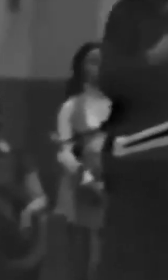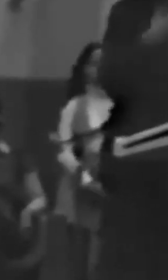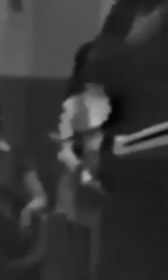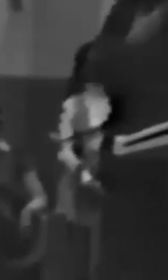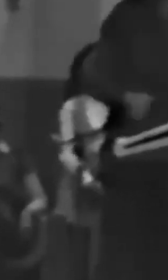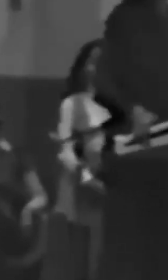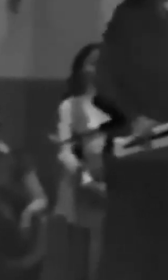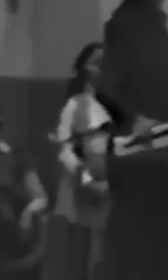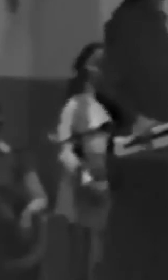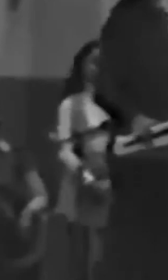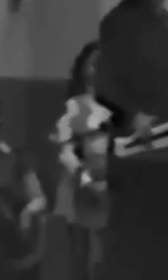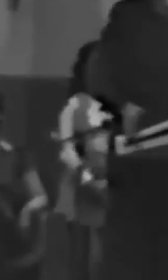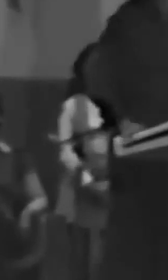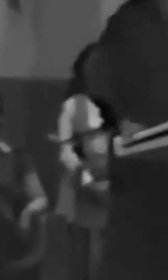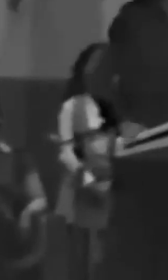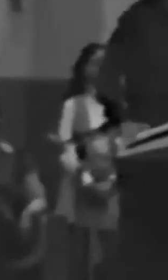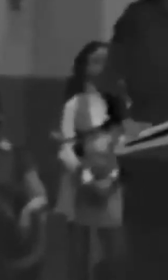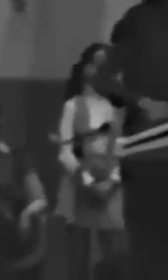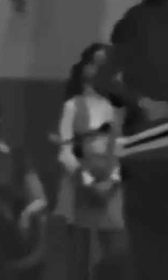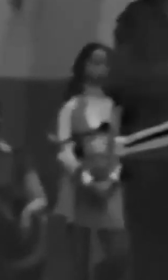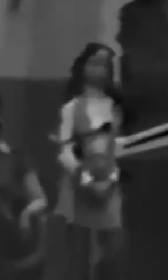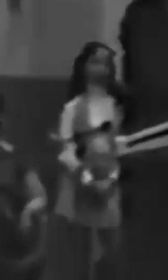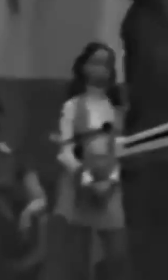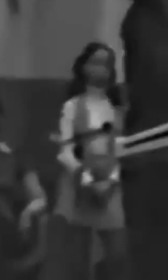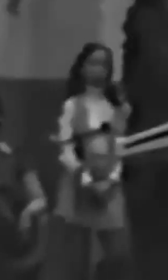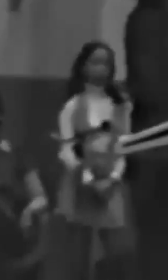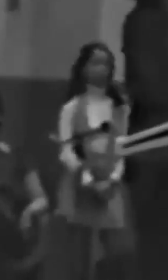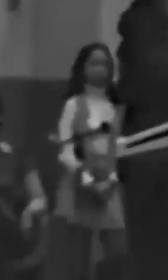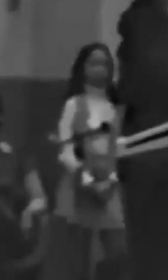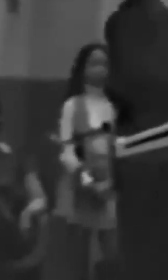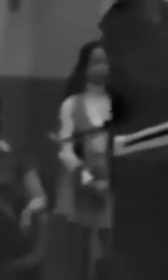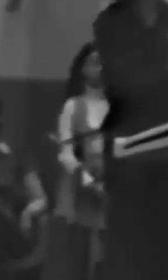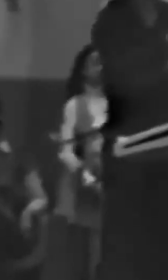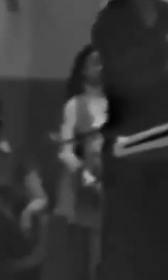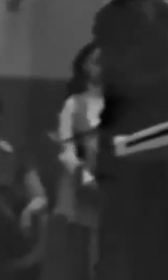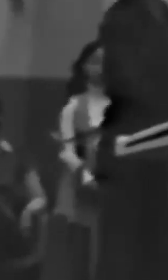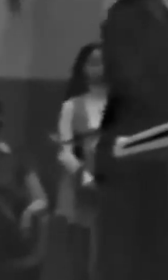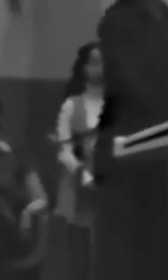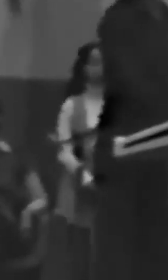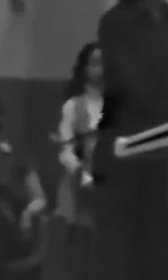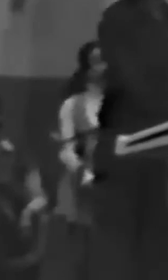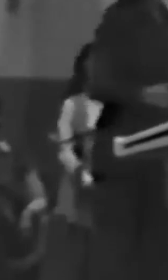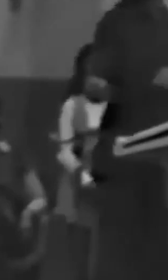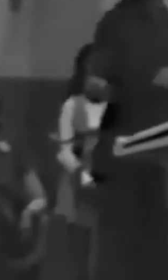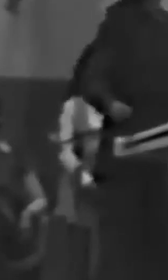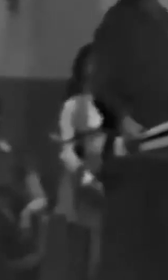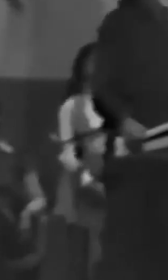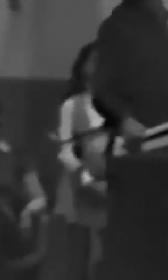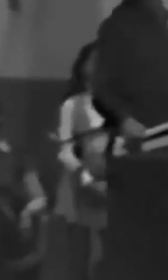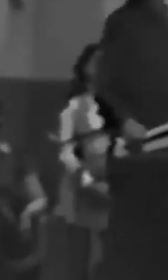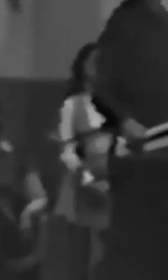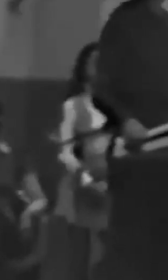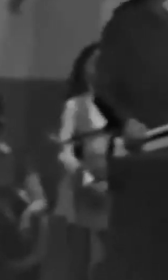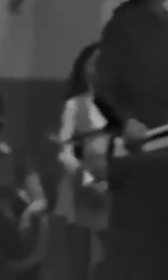it's something that can be used against Chicano political activists, because they can very easily set you up and say that you don't have papers and ship you out of the